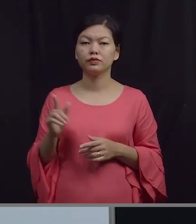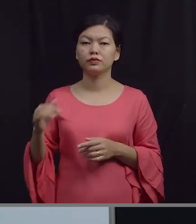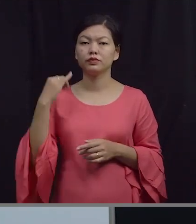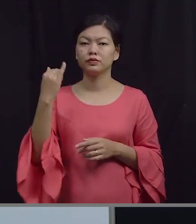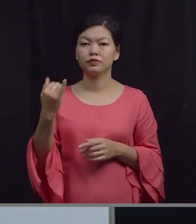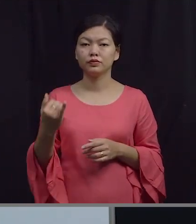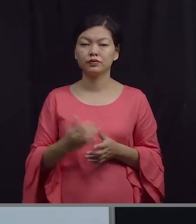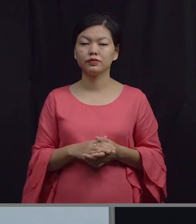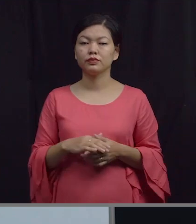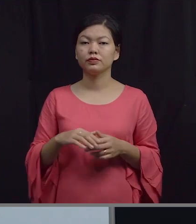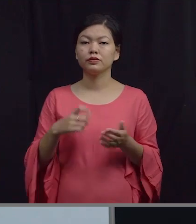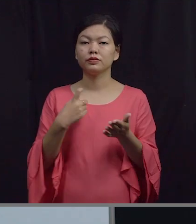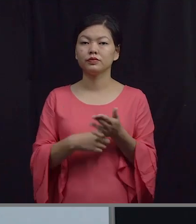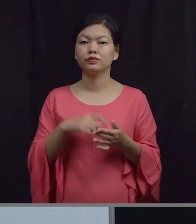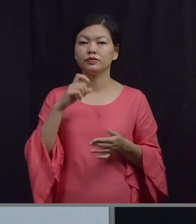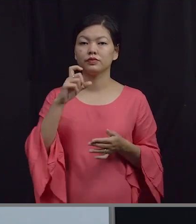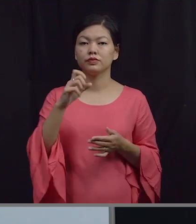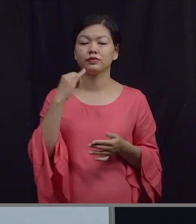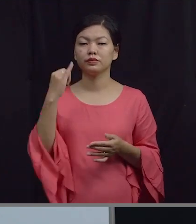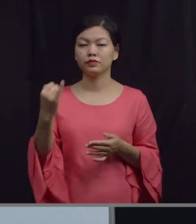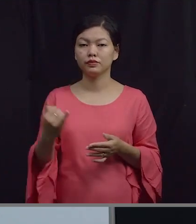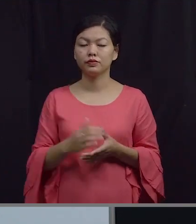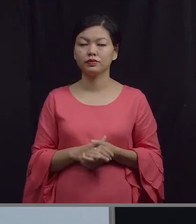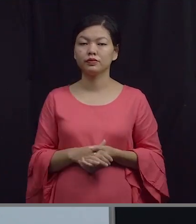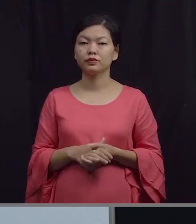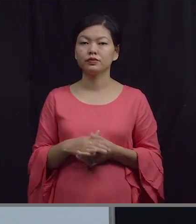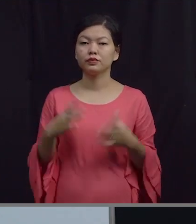length from the radius of curvature. So therefore,